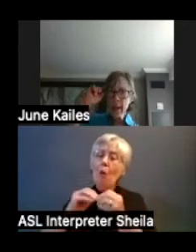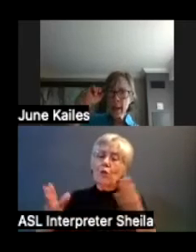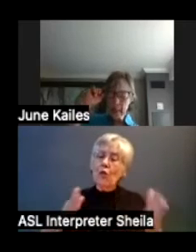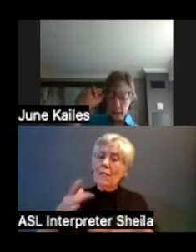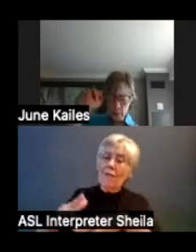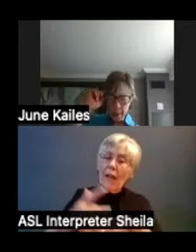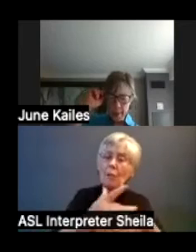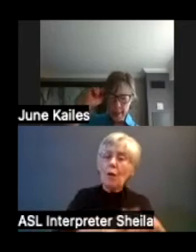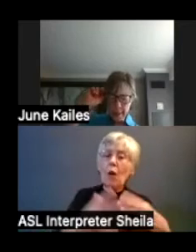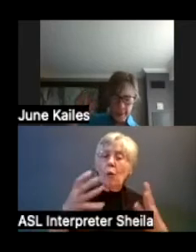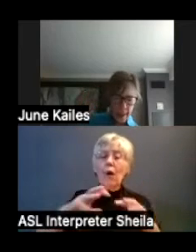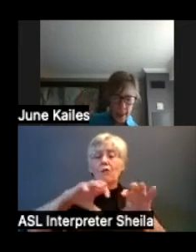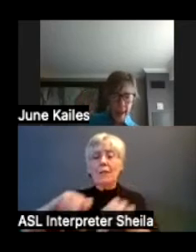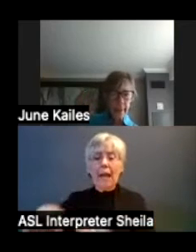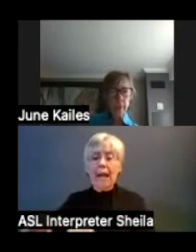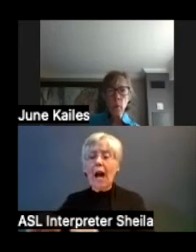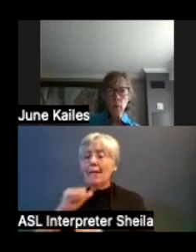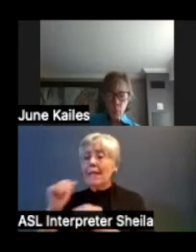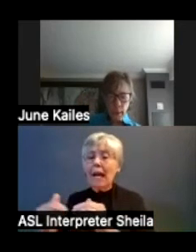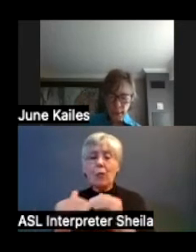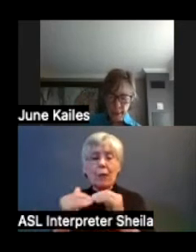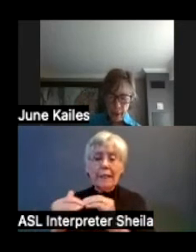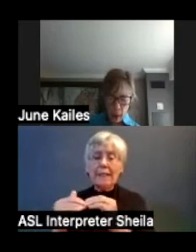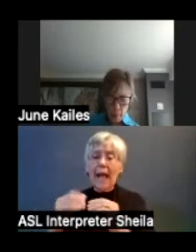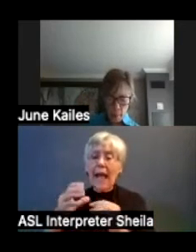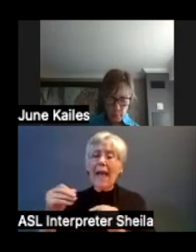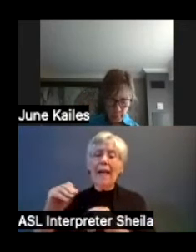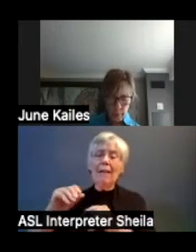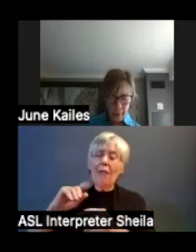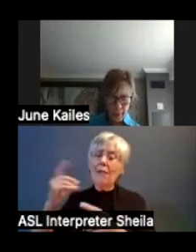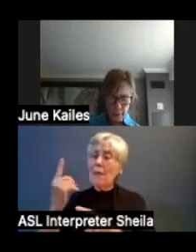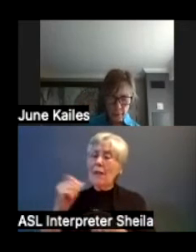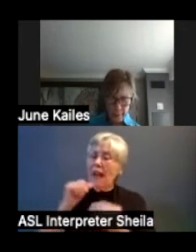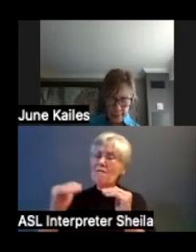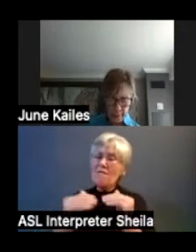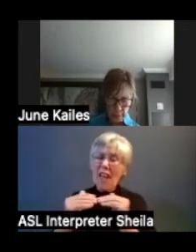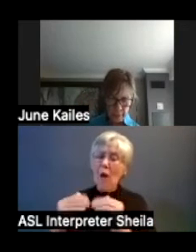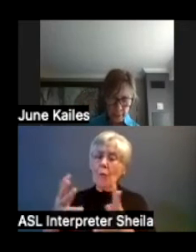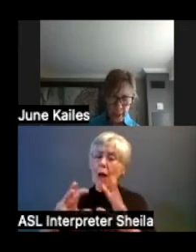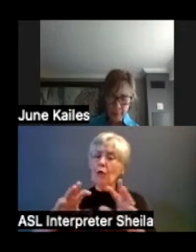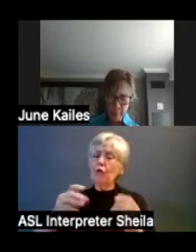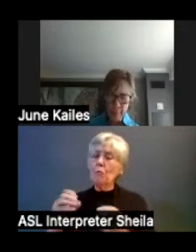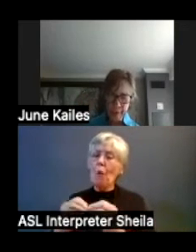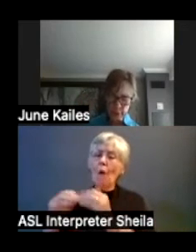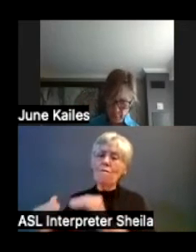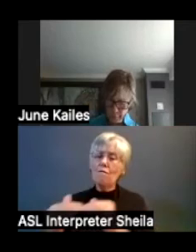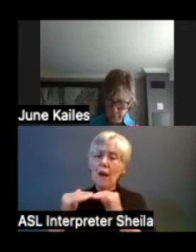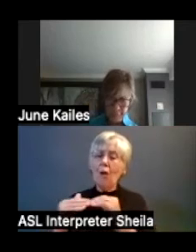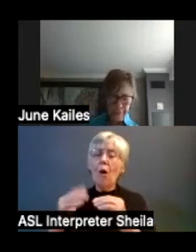inequities, and disparities, and really operationalize the details that